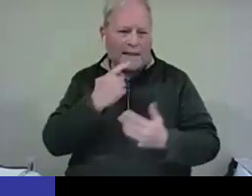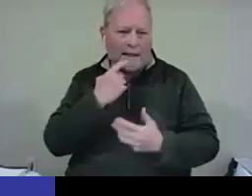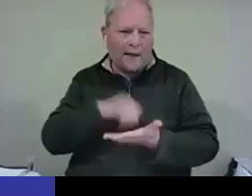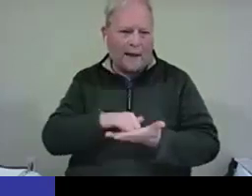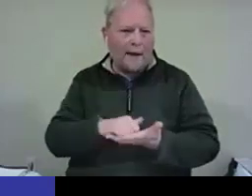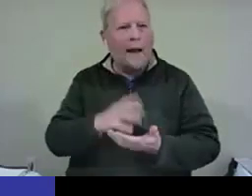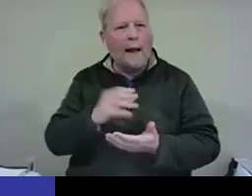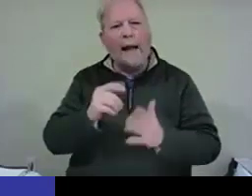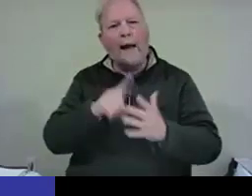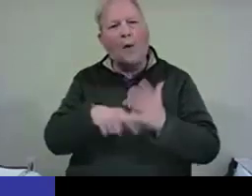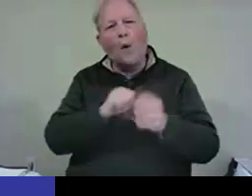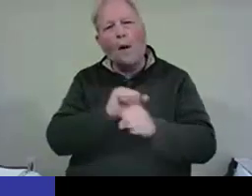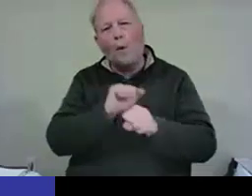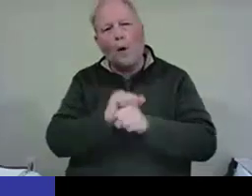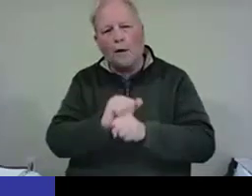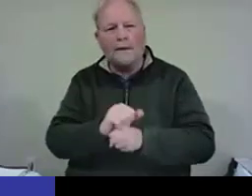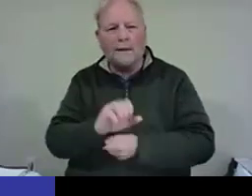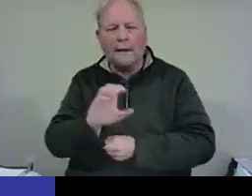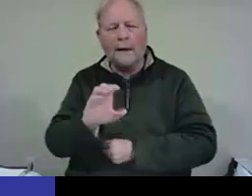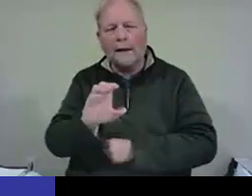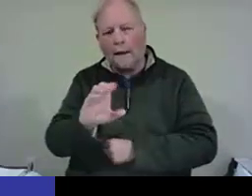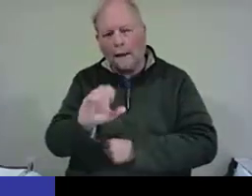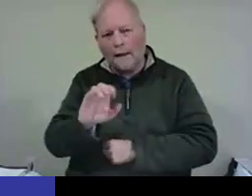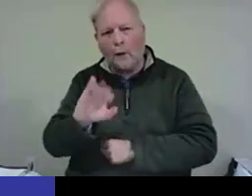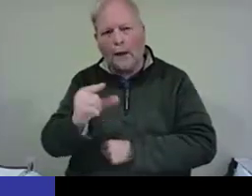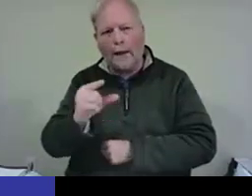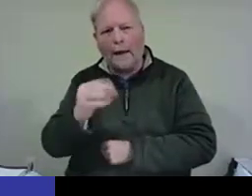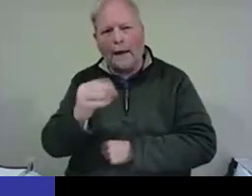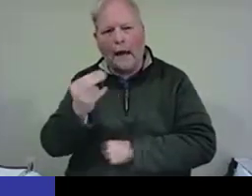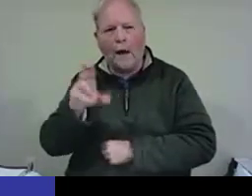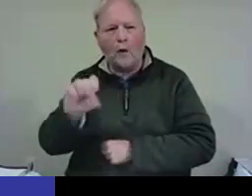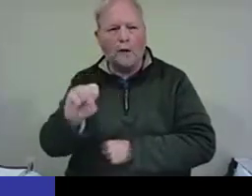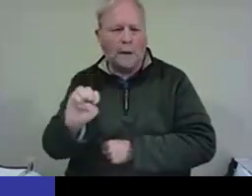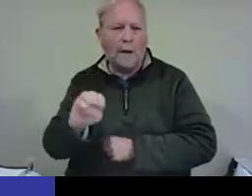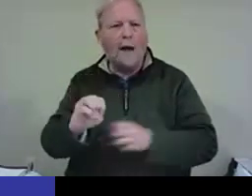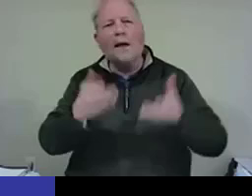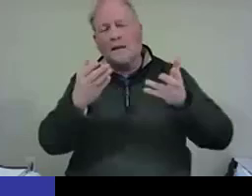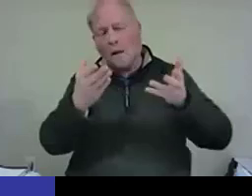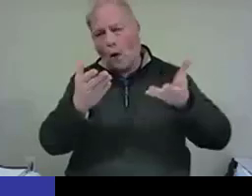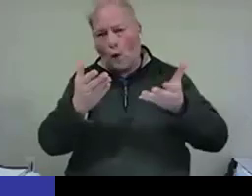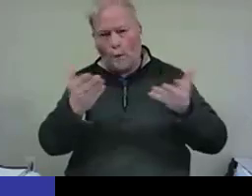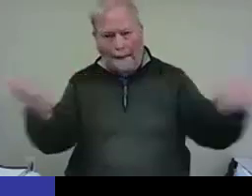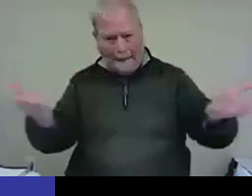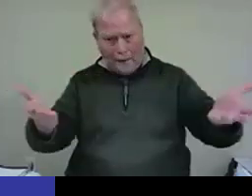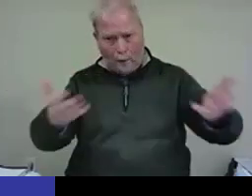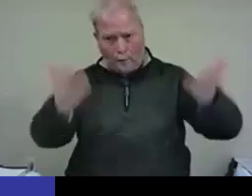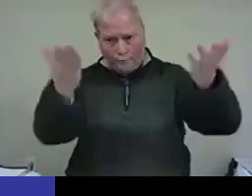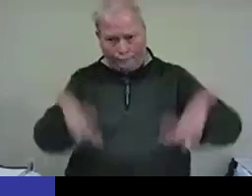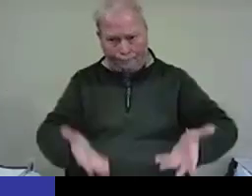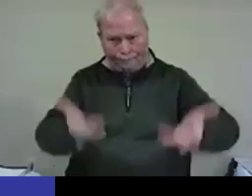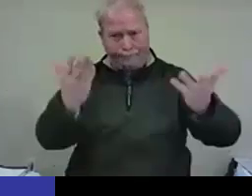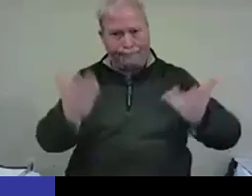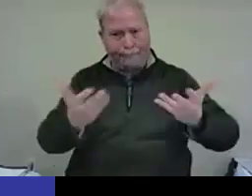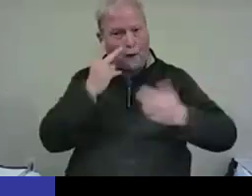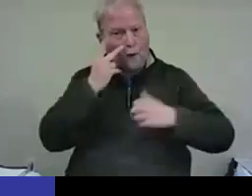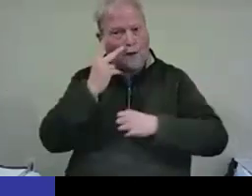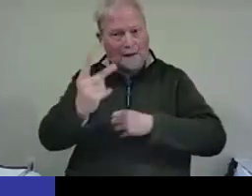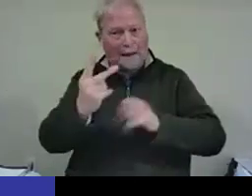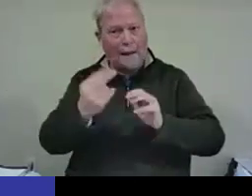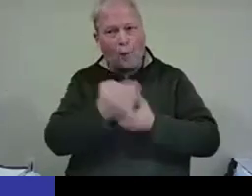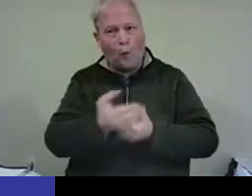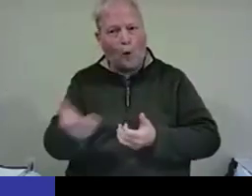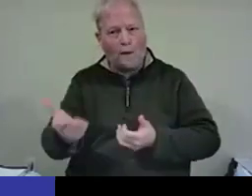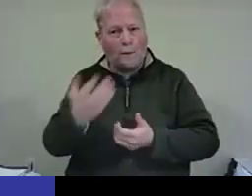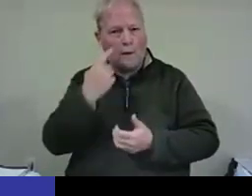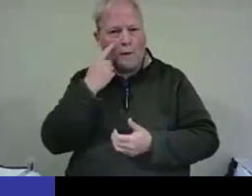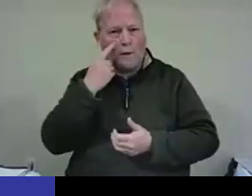Works Clearinghouse. So here are some resources for you to dig even deeper into evidence-based